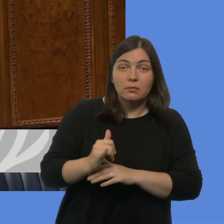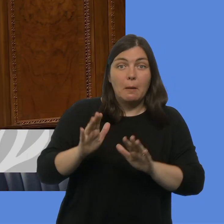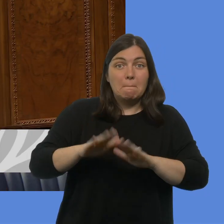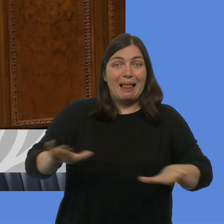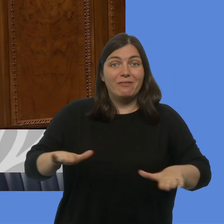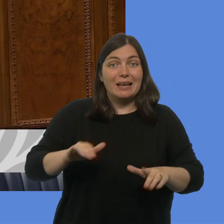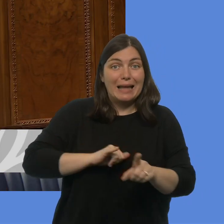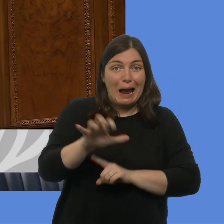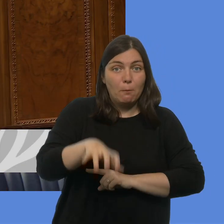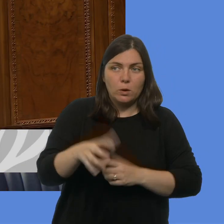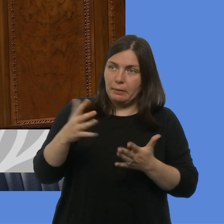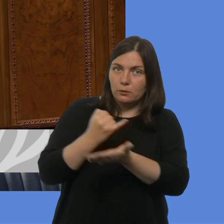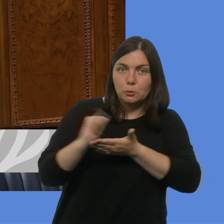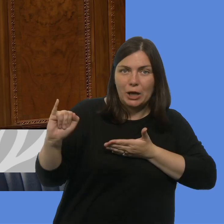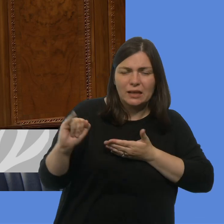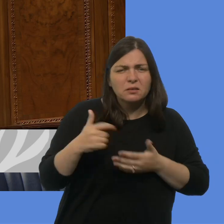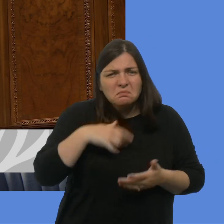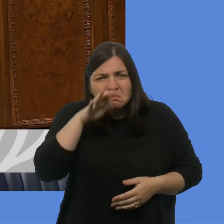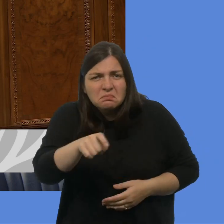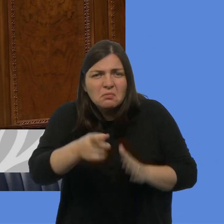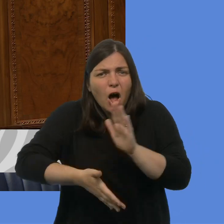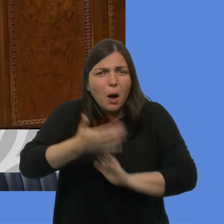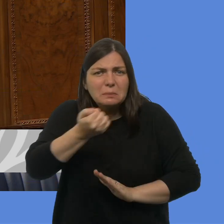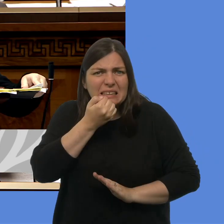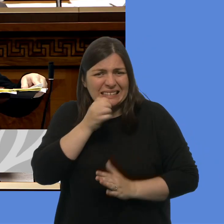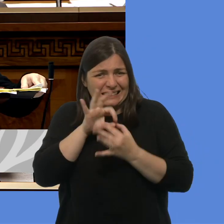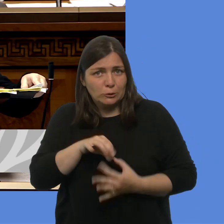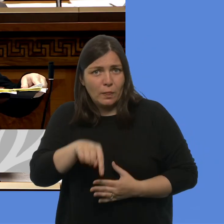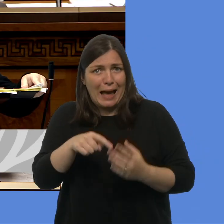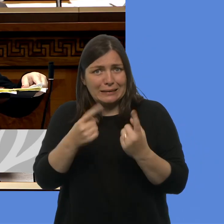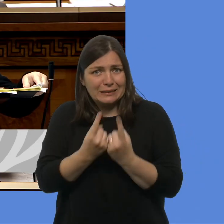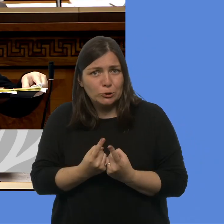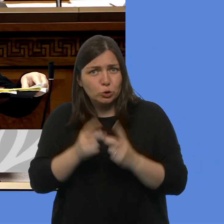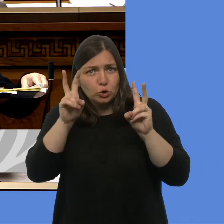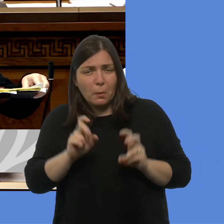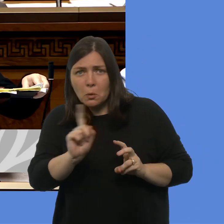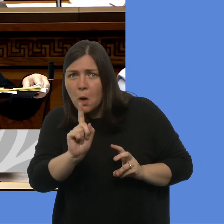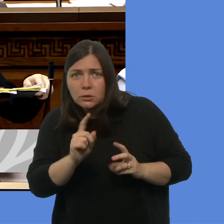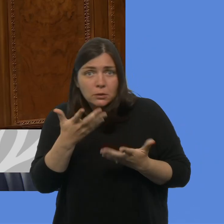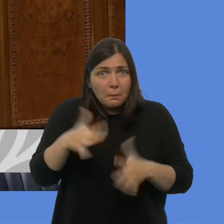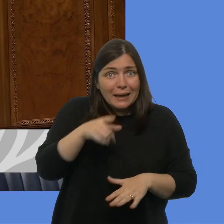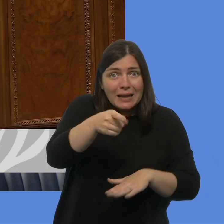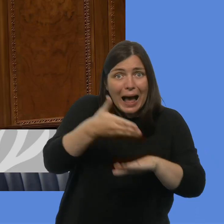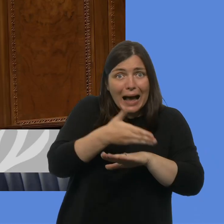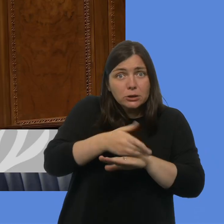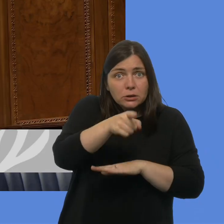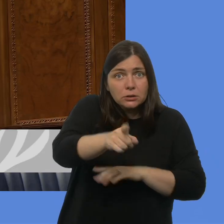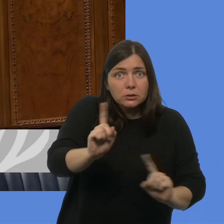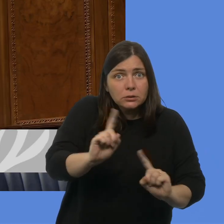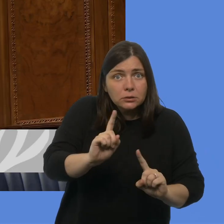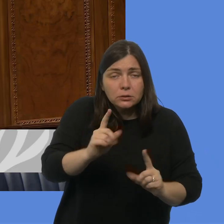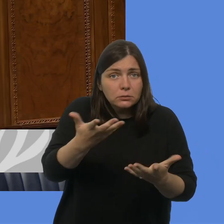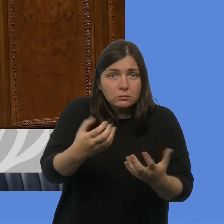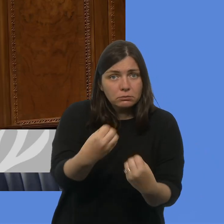on conversations with Belfast City Council on this matter and any actions that you've taken as First Minister to presumably express your